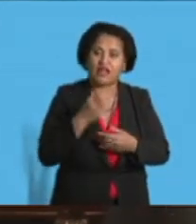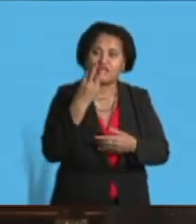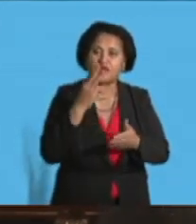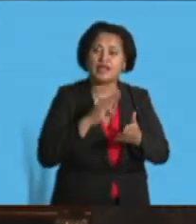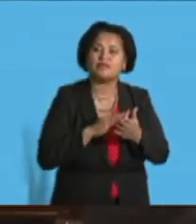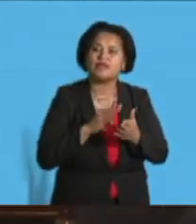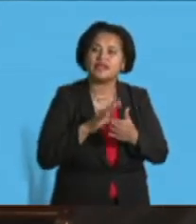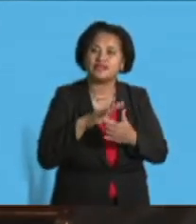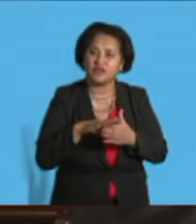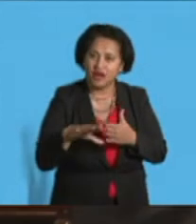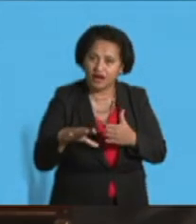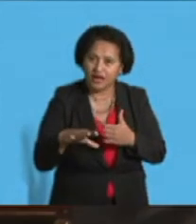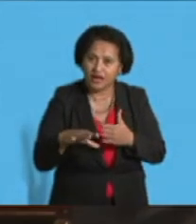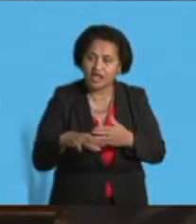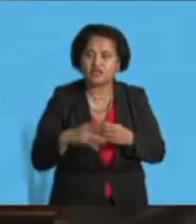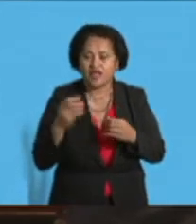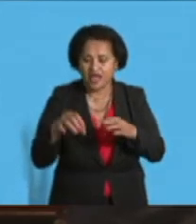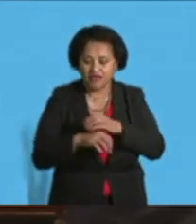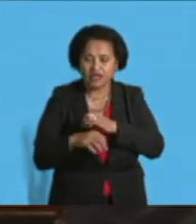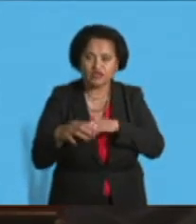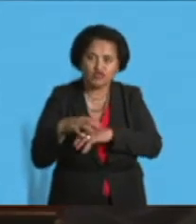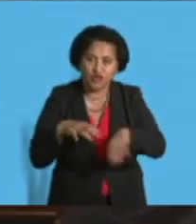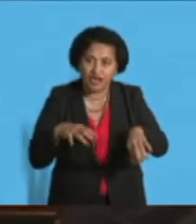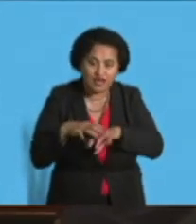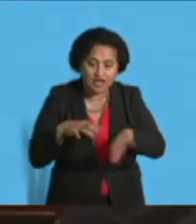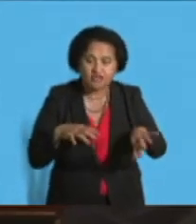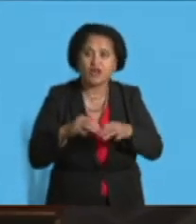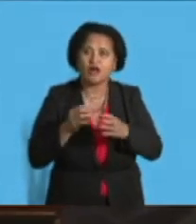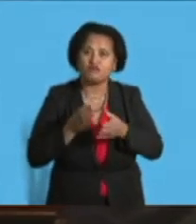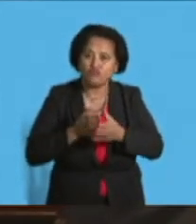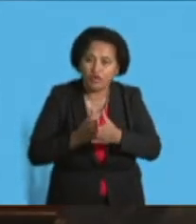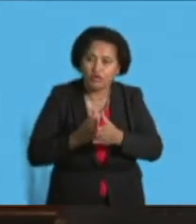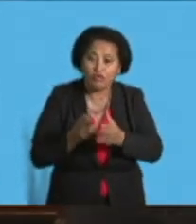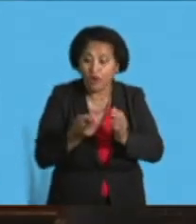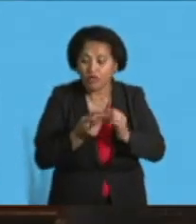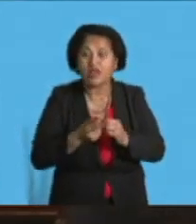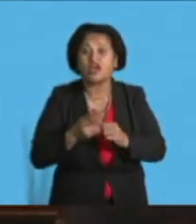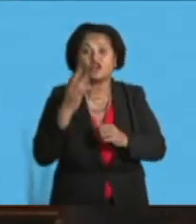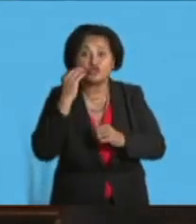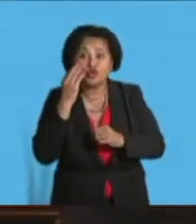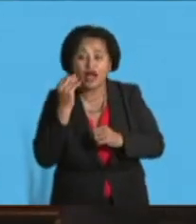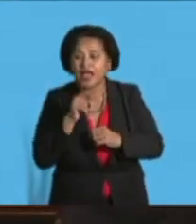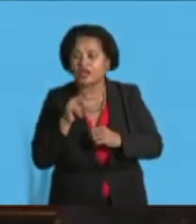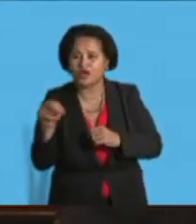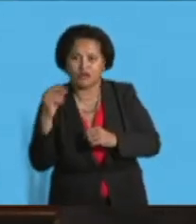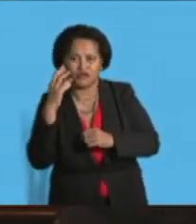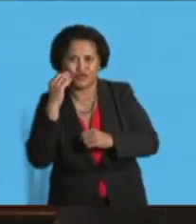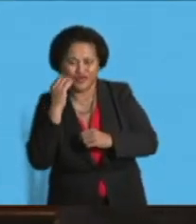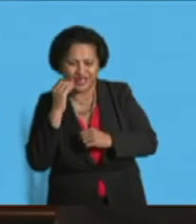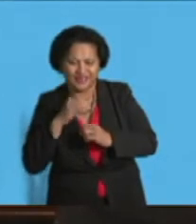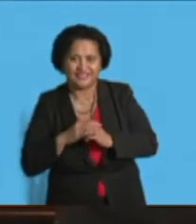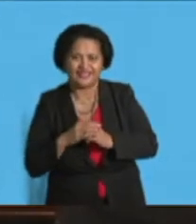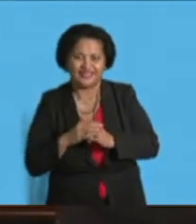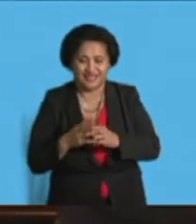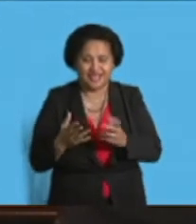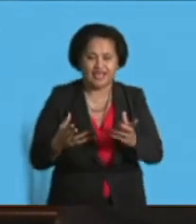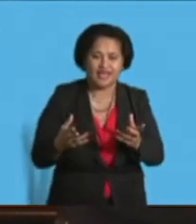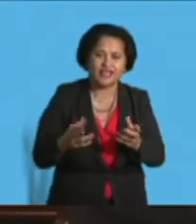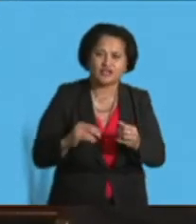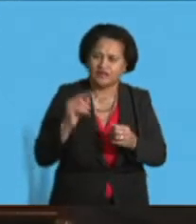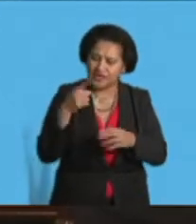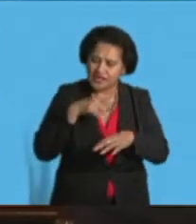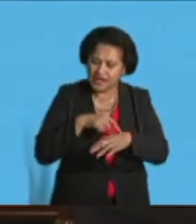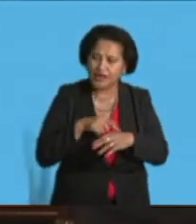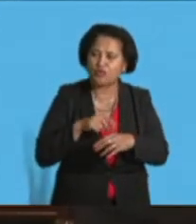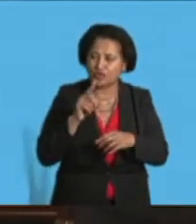to undertake drainage of farmlands, both sugar and non-sugar, Madam Speaker. So for the first time ever, Madam Speaker, we'll undertake drainage